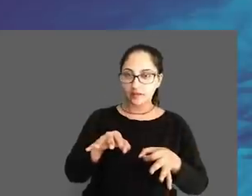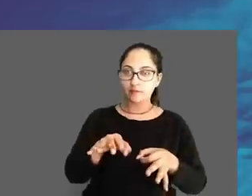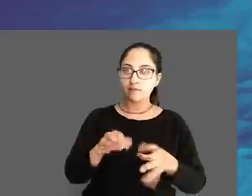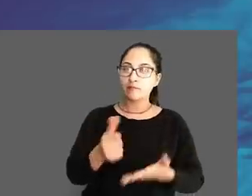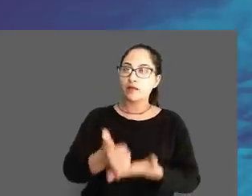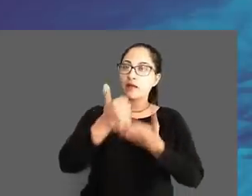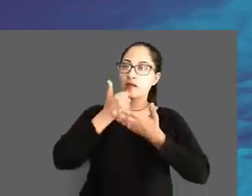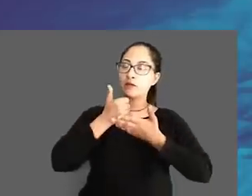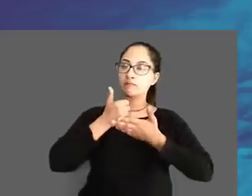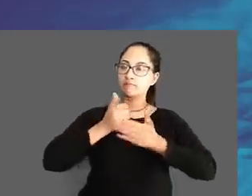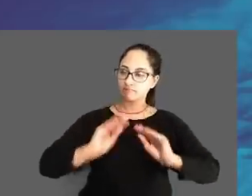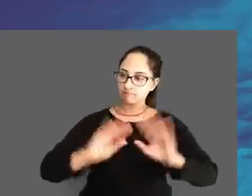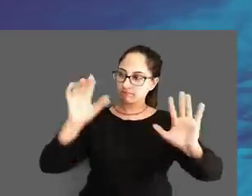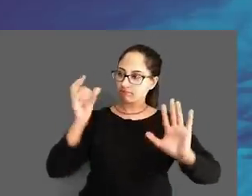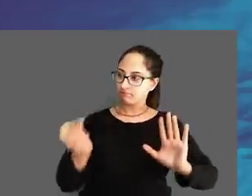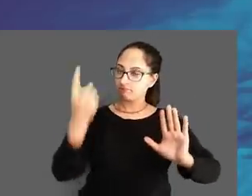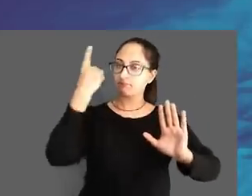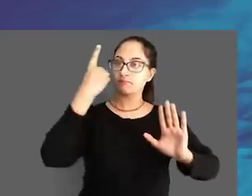thank you for that.